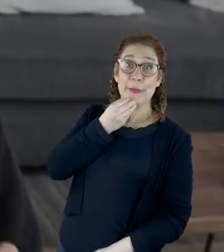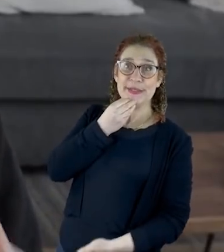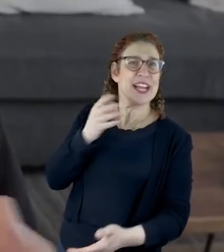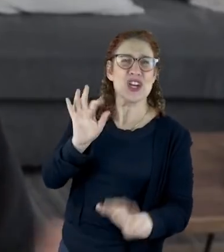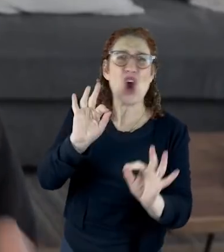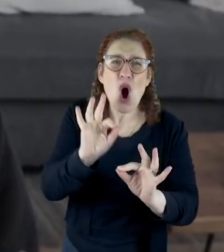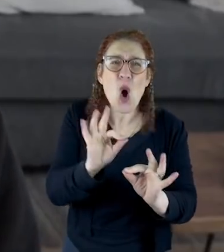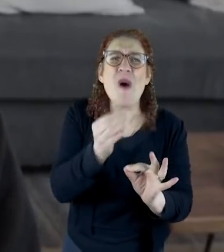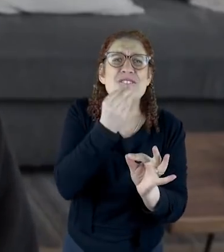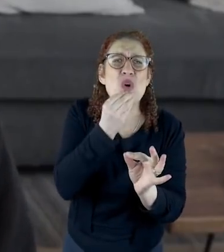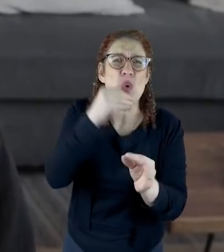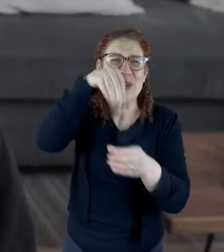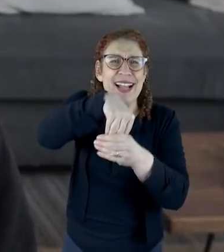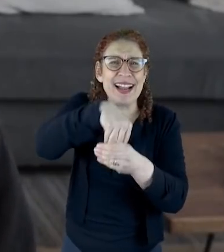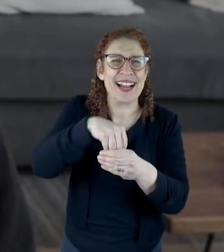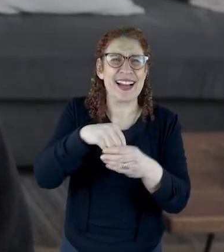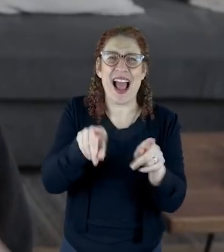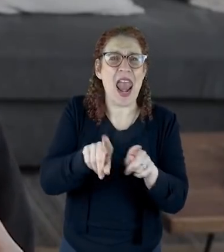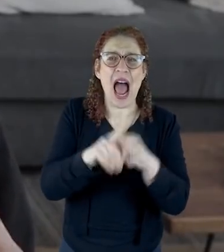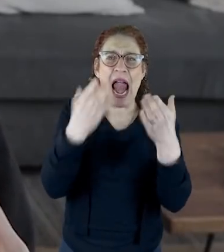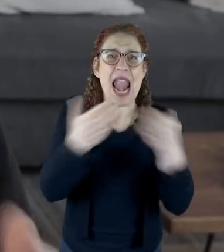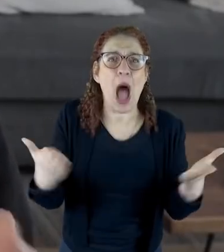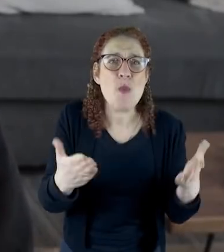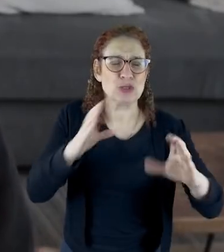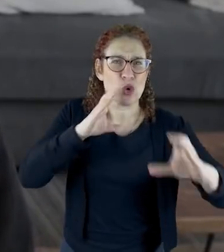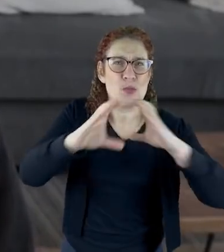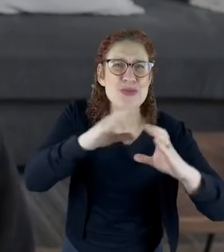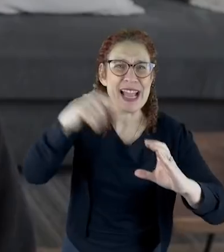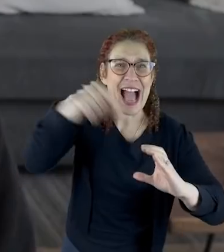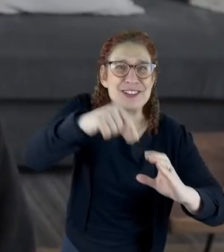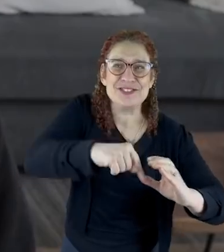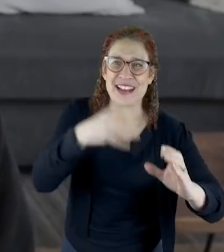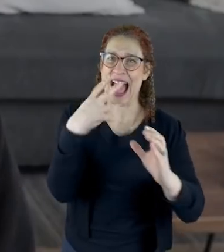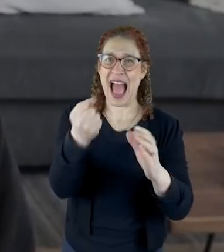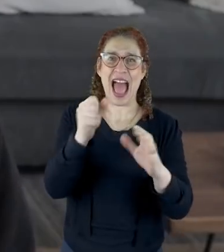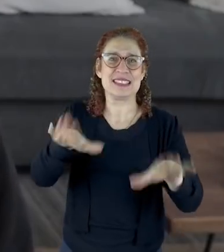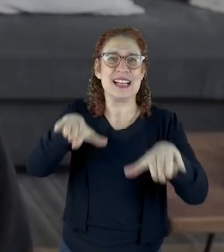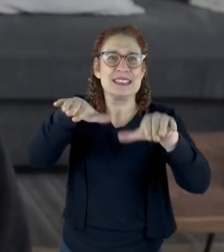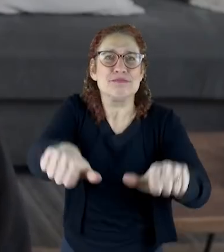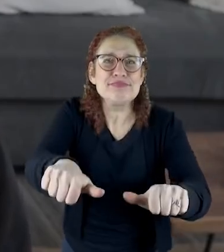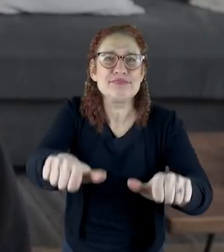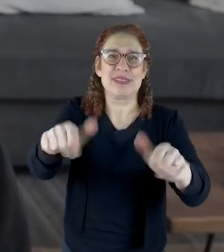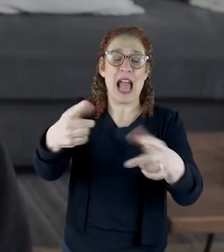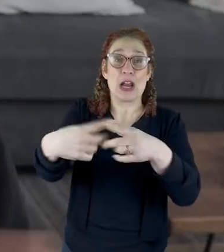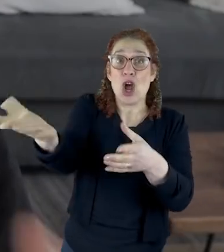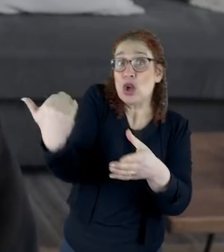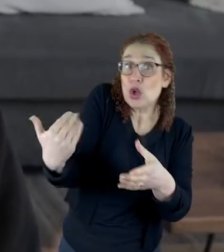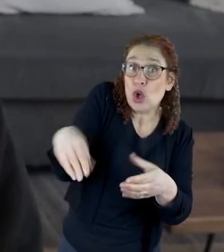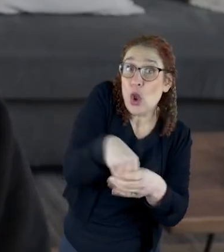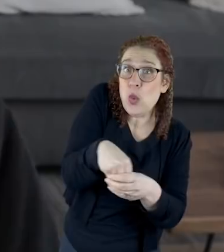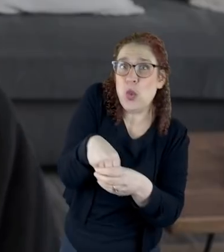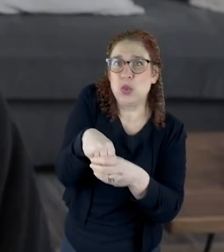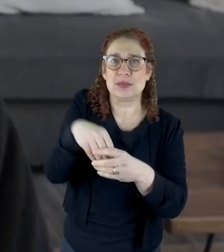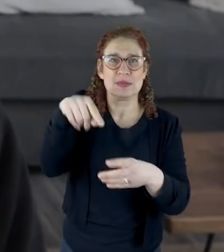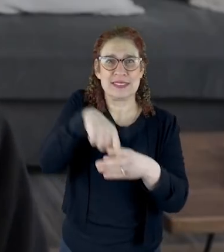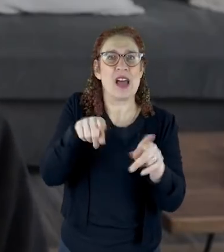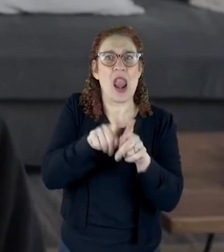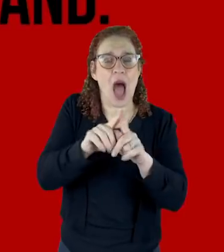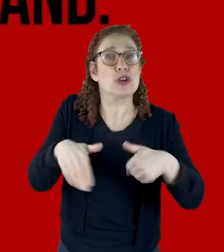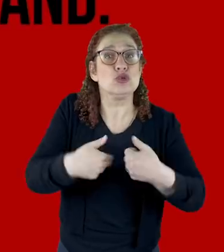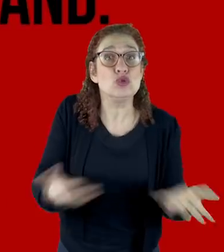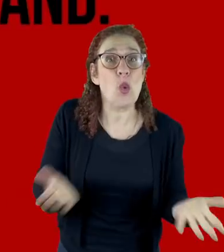is a language. Food is a good excuse to bless and include others. Food is a vehicle for